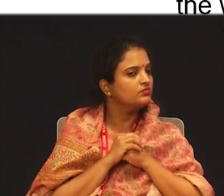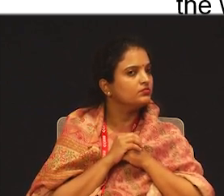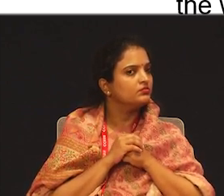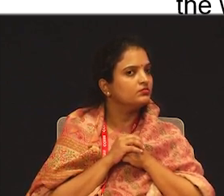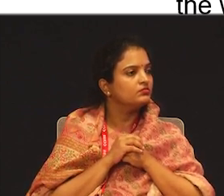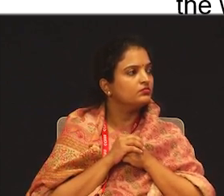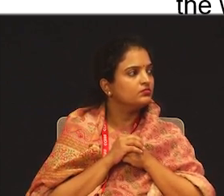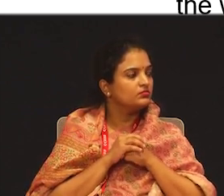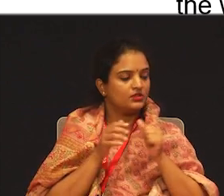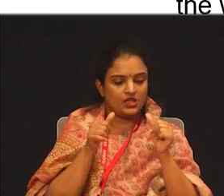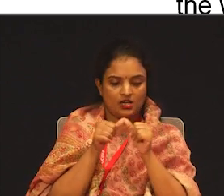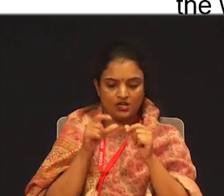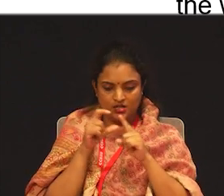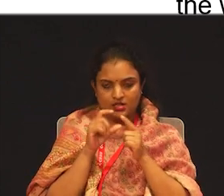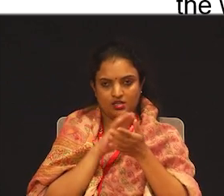Children with ADHD?